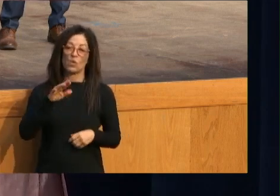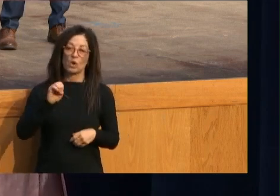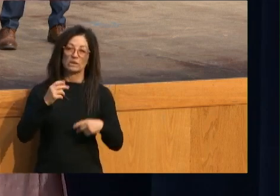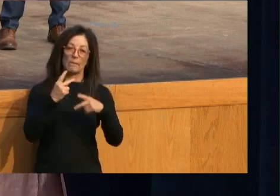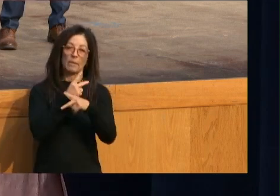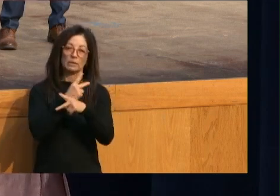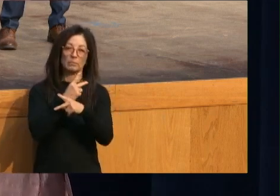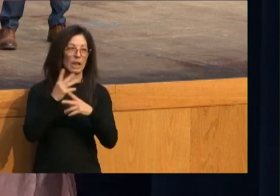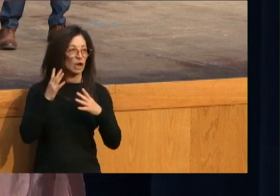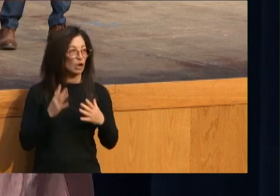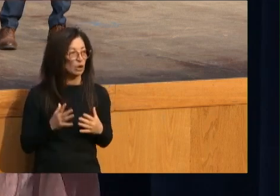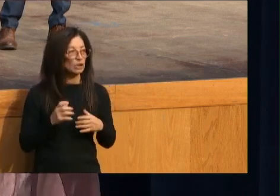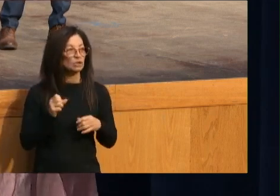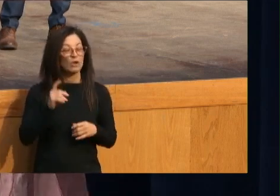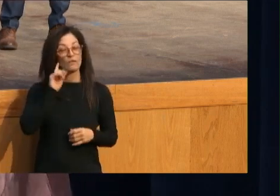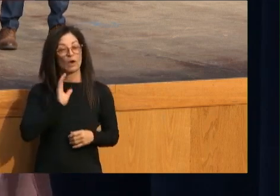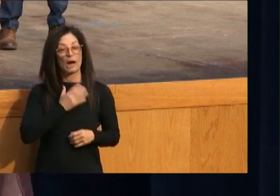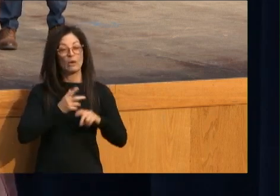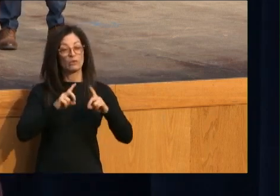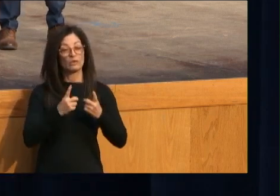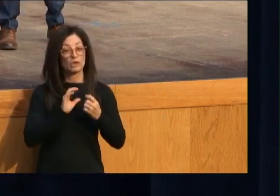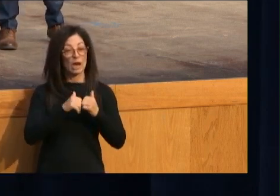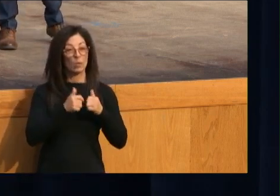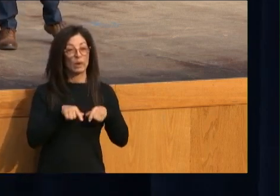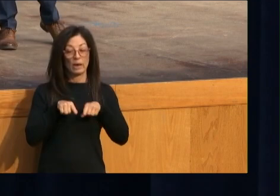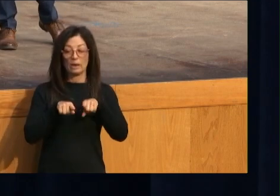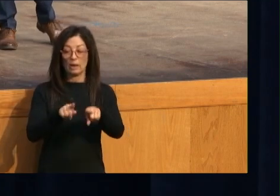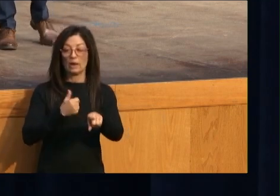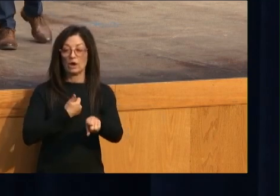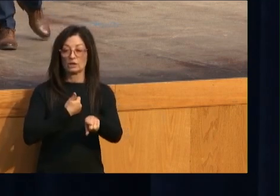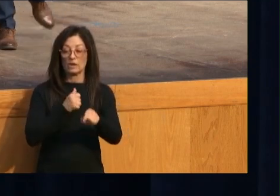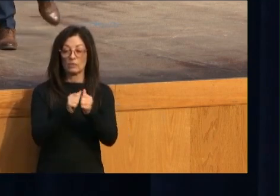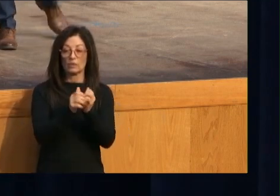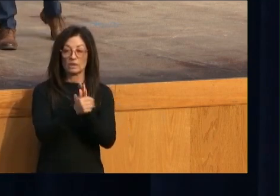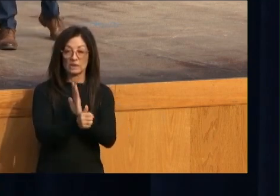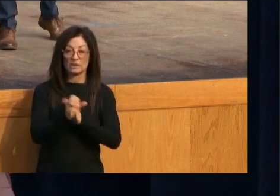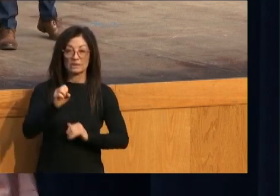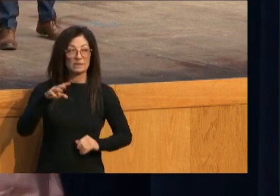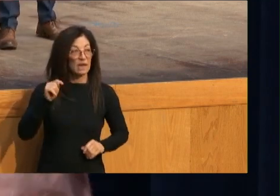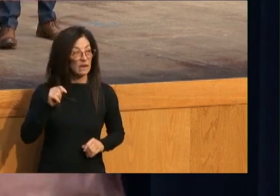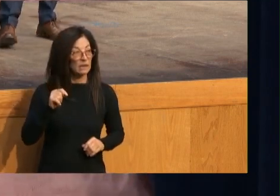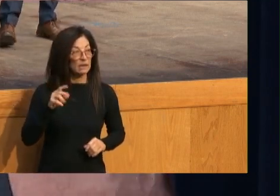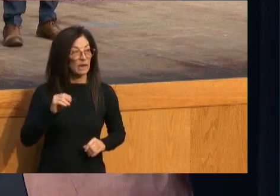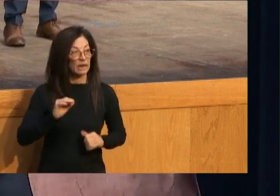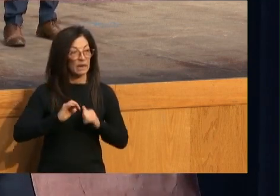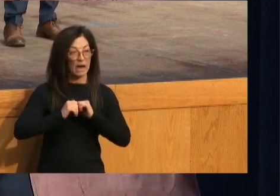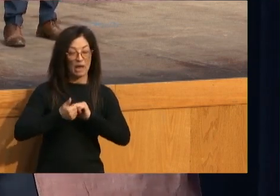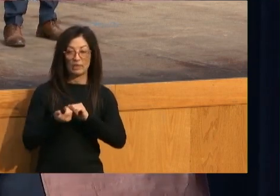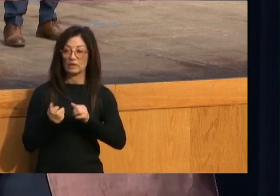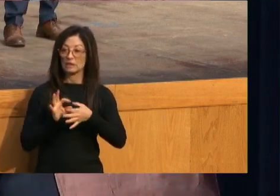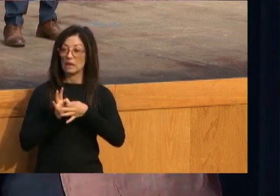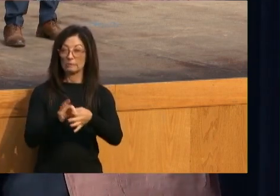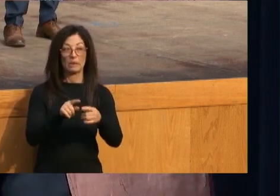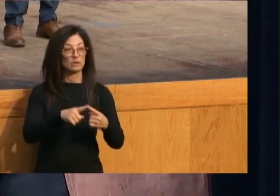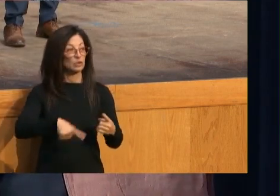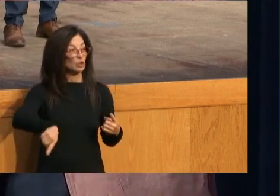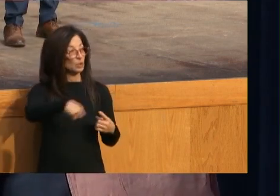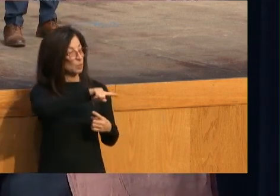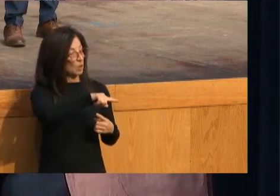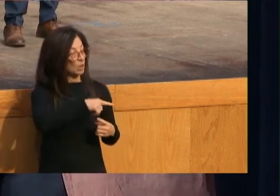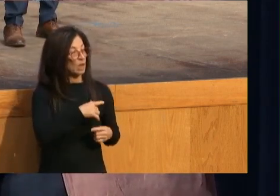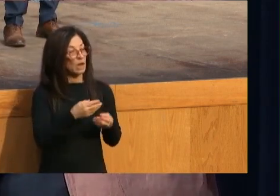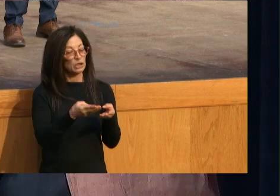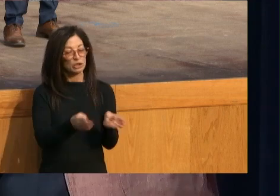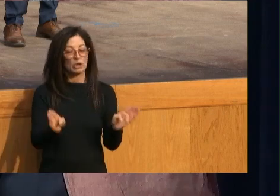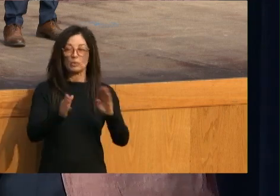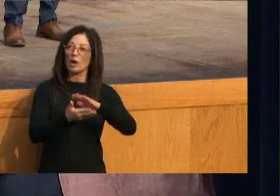So in terms of our division and how we align ourselves skill set wise, and how this applies to you all, we generally operate